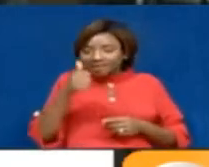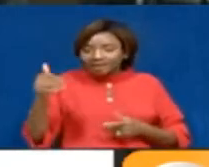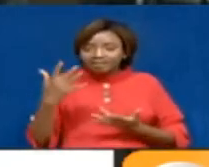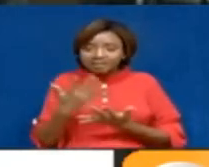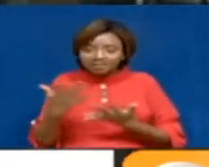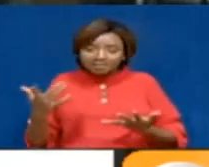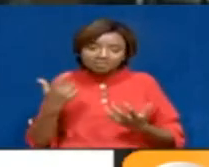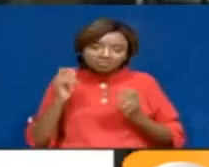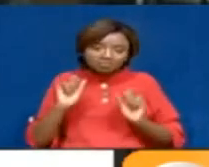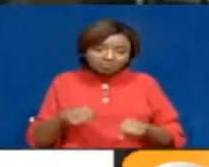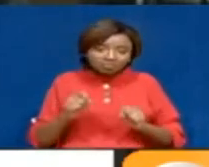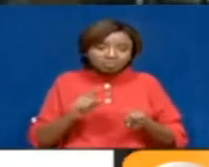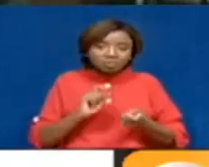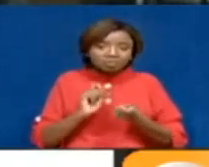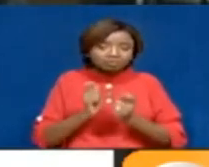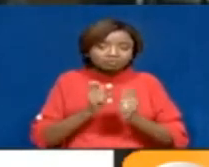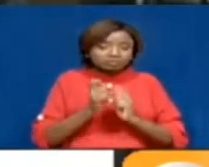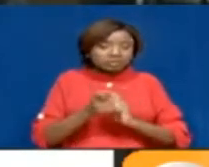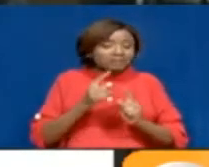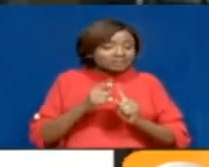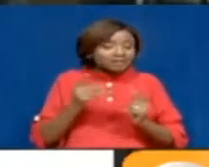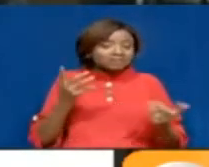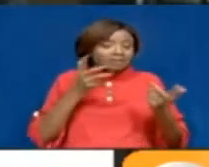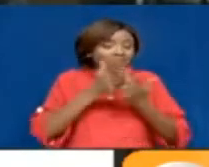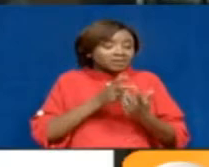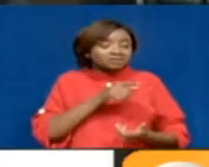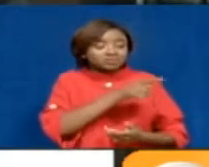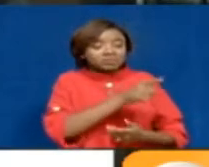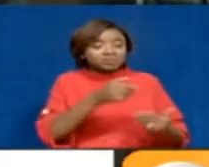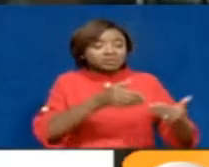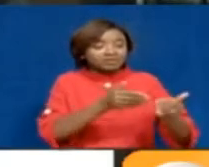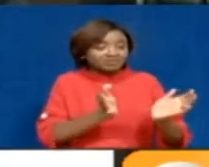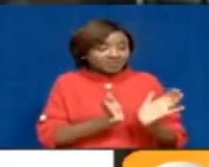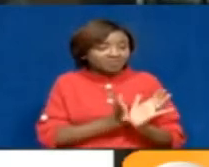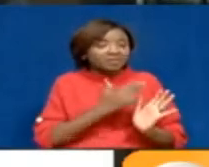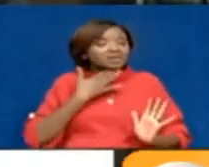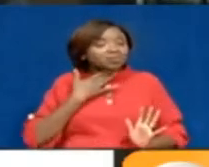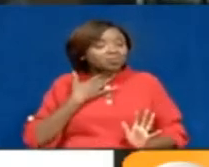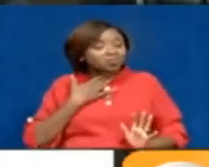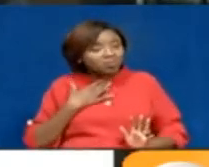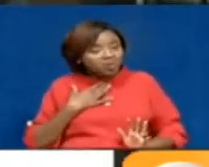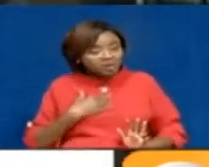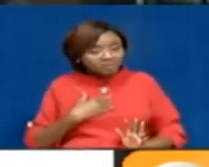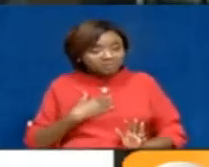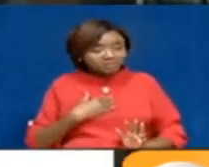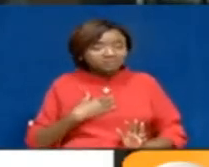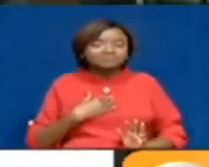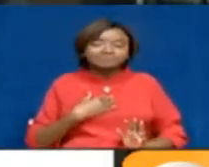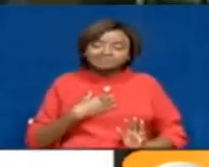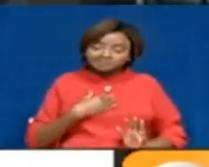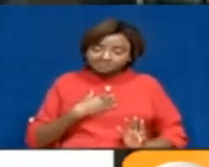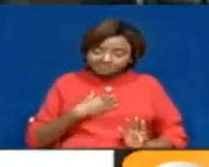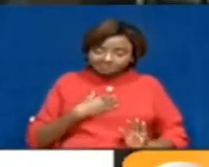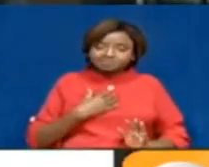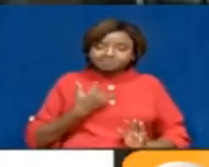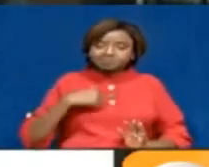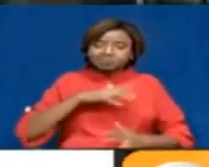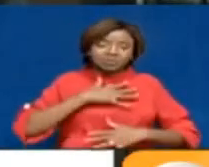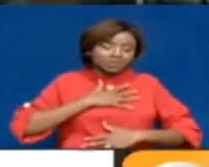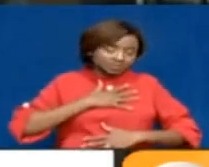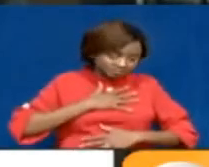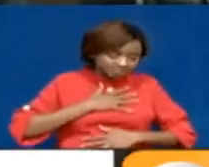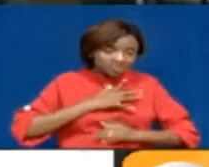But within the realm of the wish of the family and the wish of the religious right to go as was, we had to